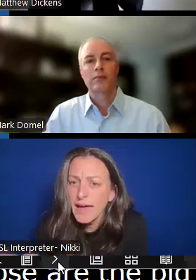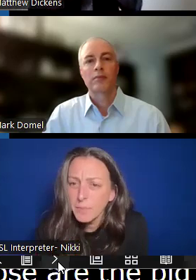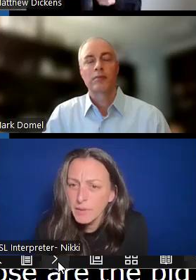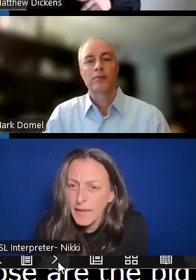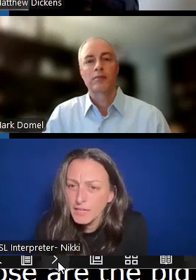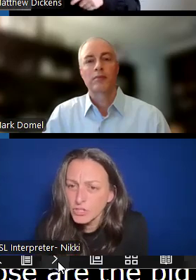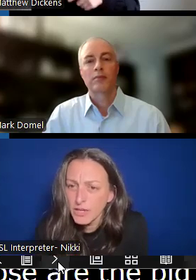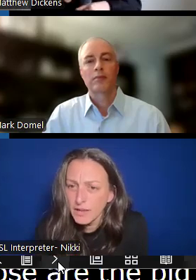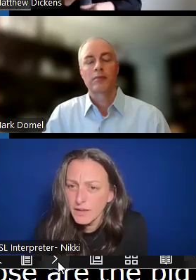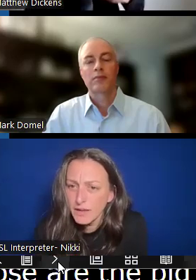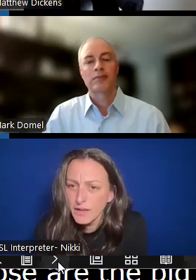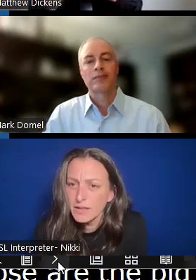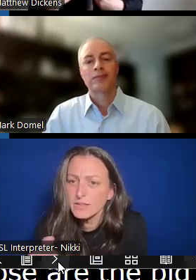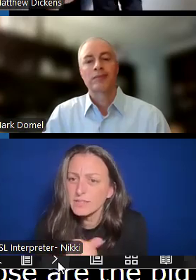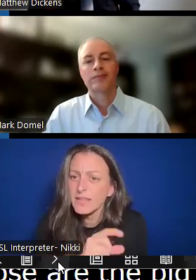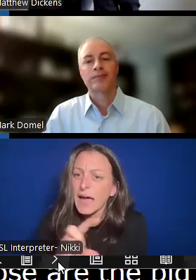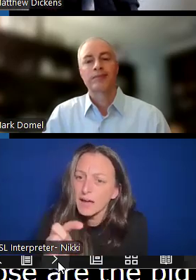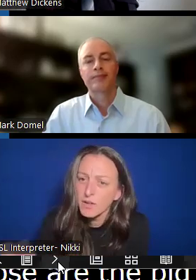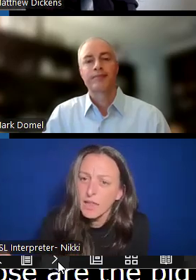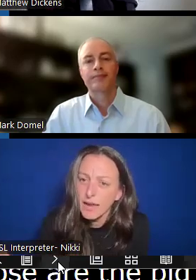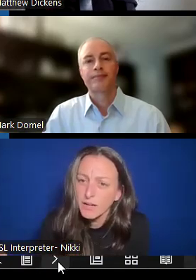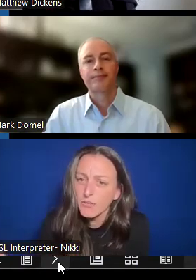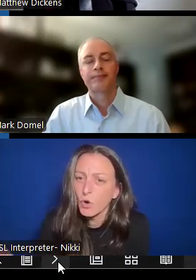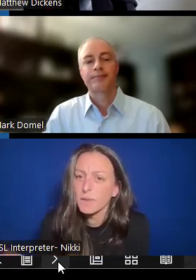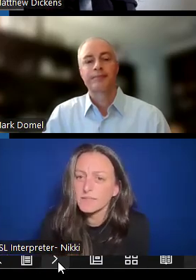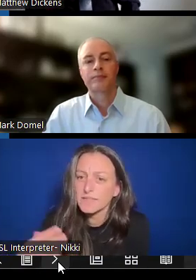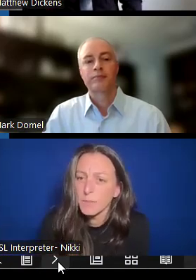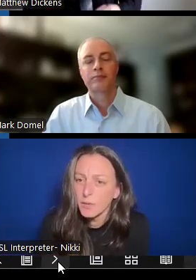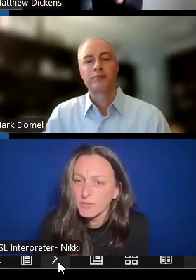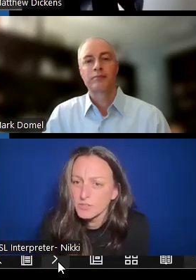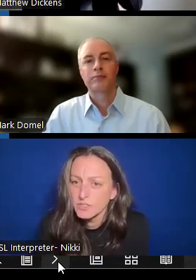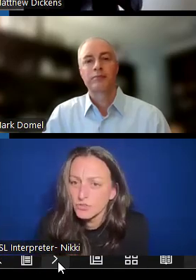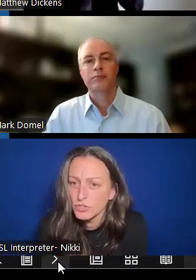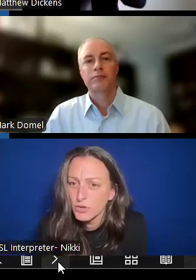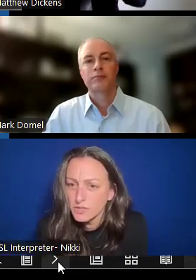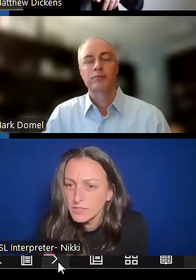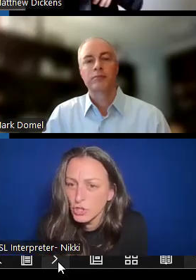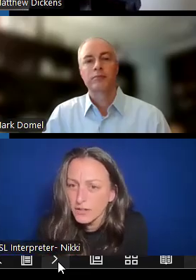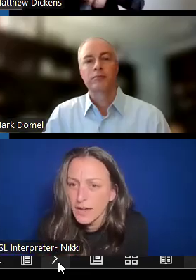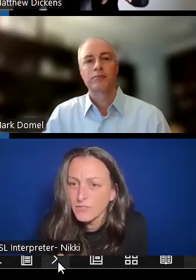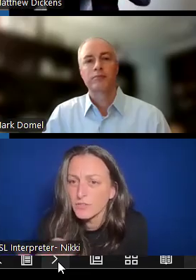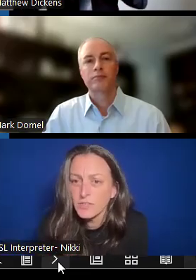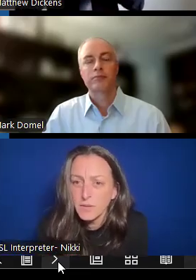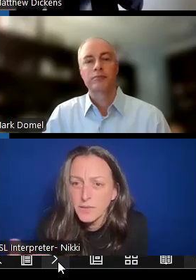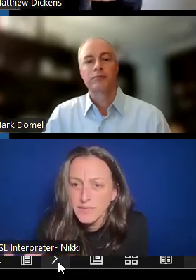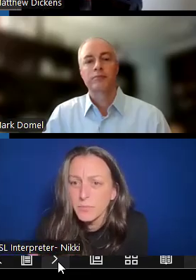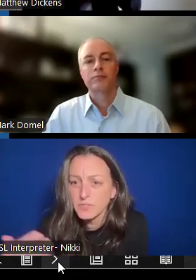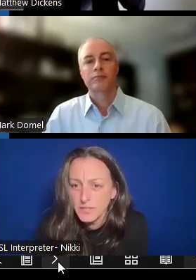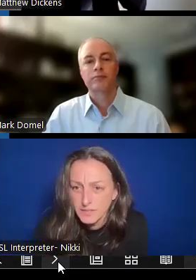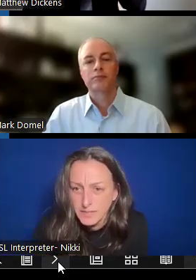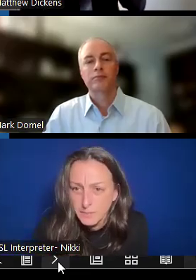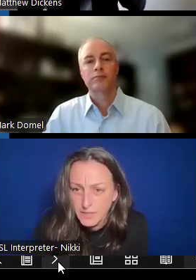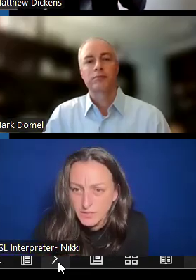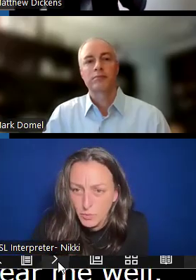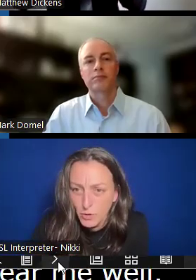in the application, does it have a line on the form that says how many brothers and sisters does this child have? Because for example, let's say a person